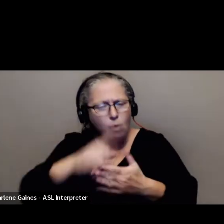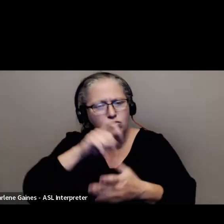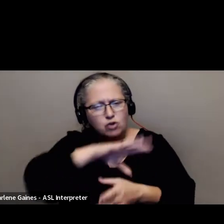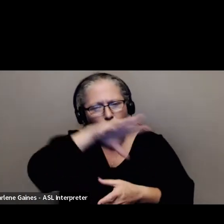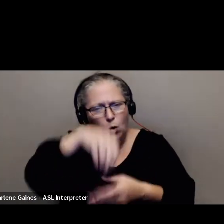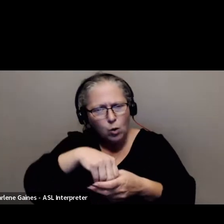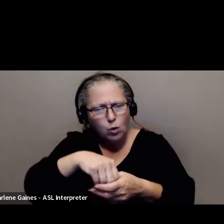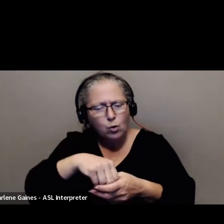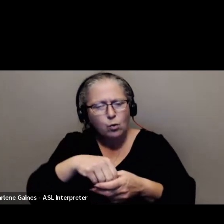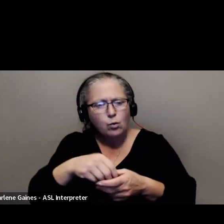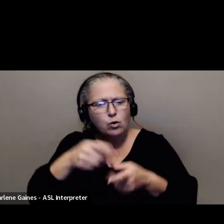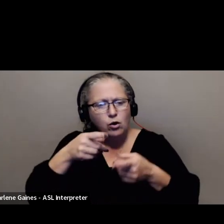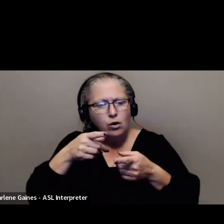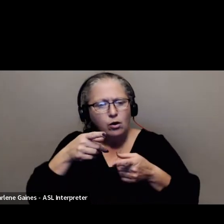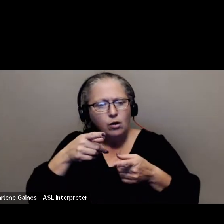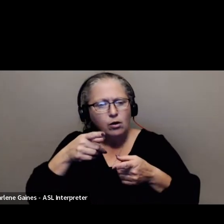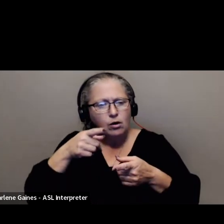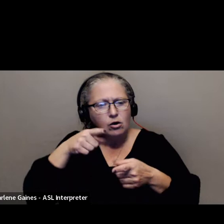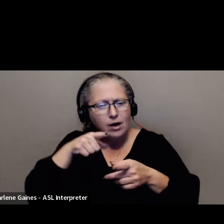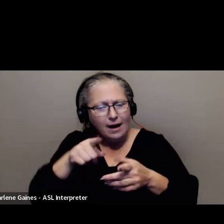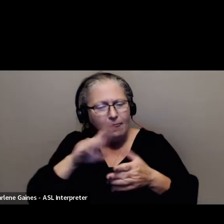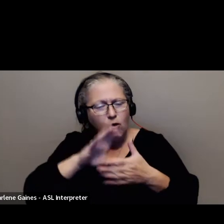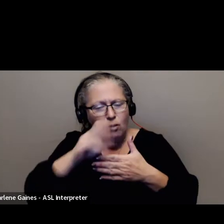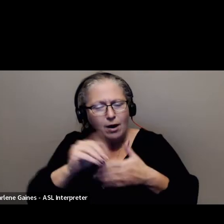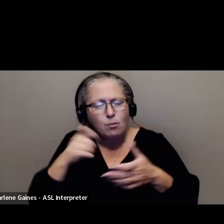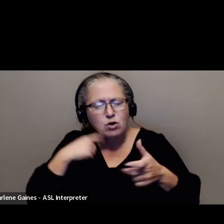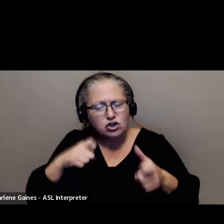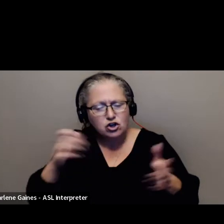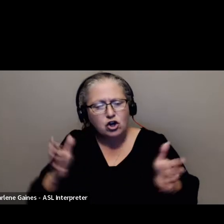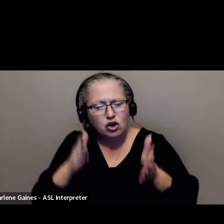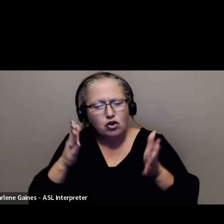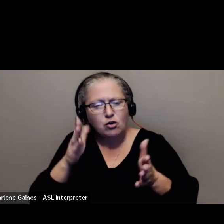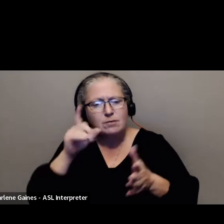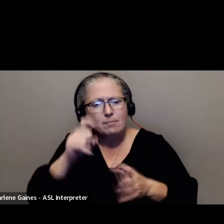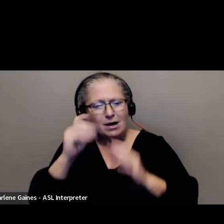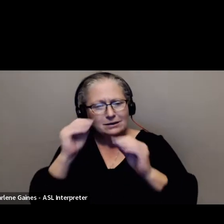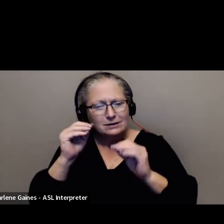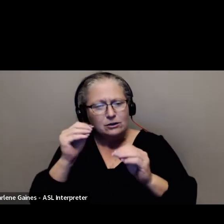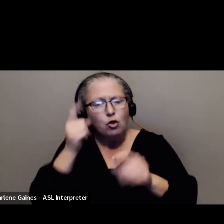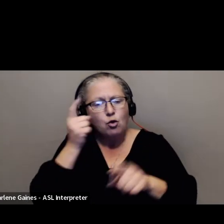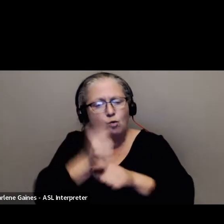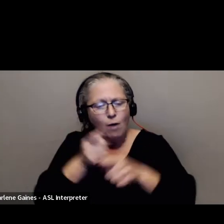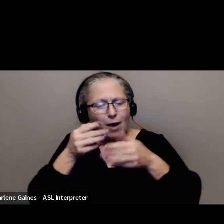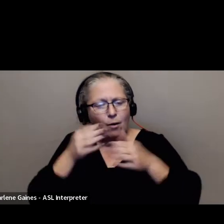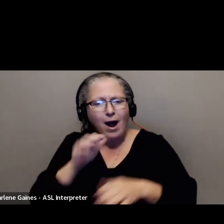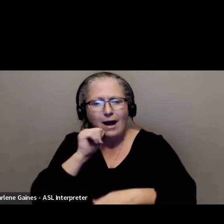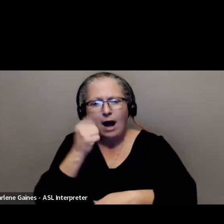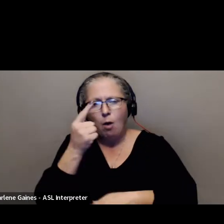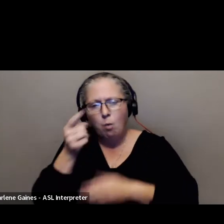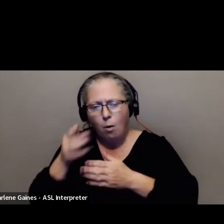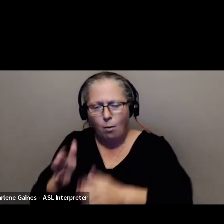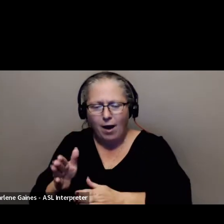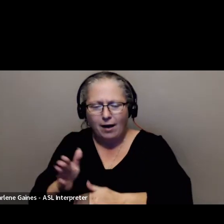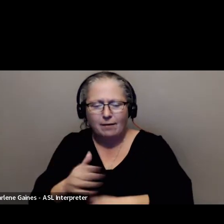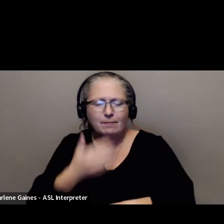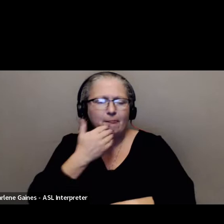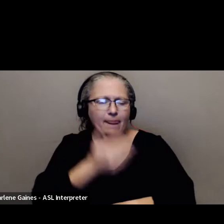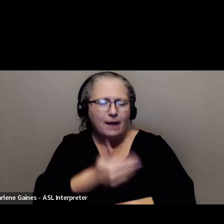that in our curriculum, and we should encourage that it should be taught the right way, not just the one way. Thank